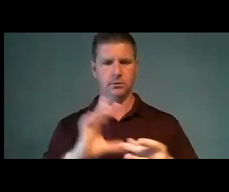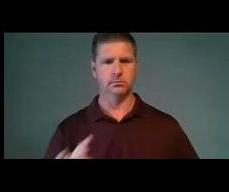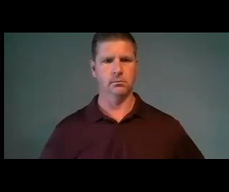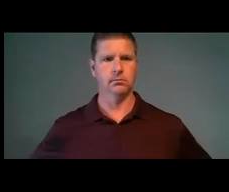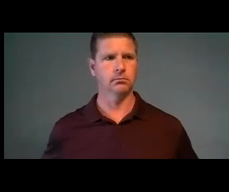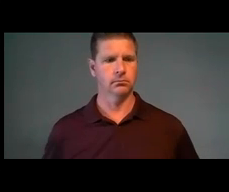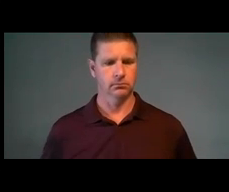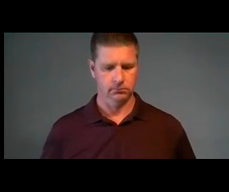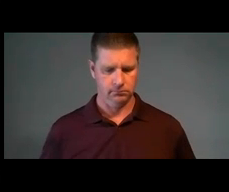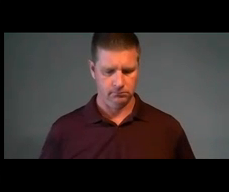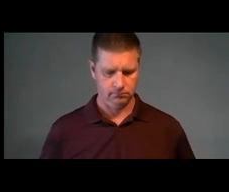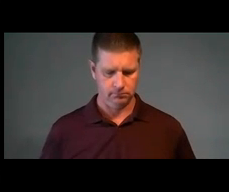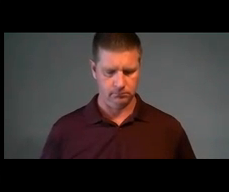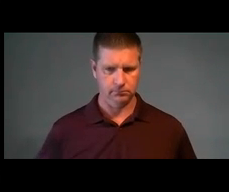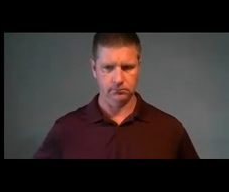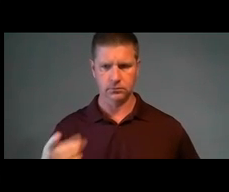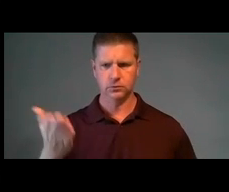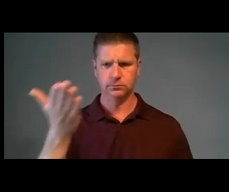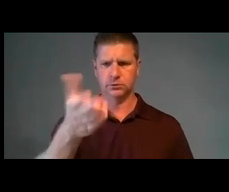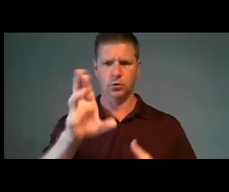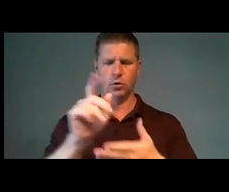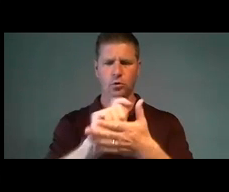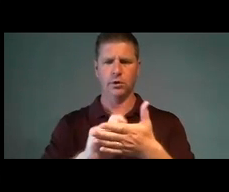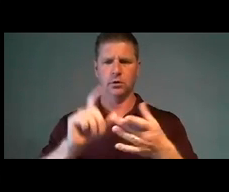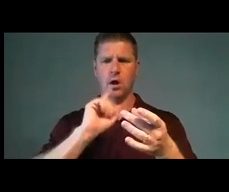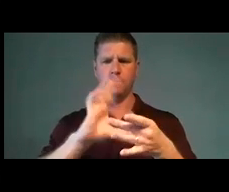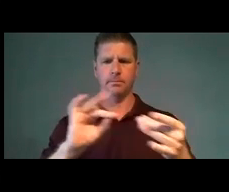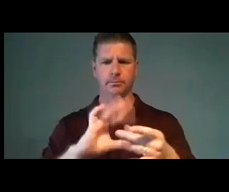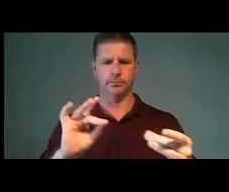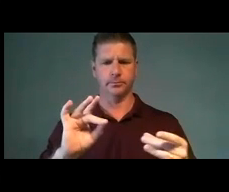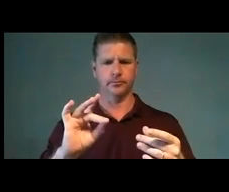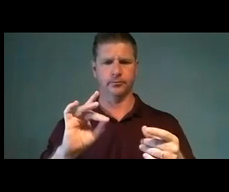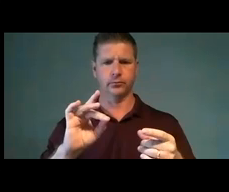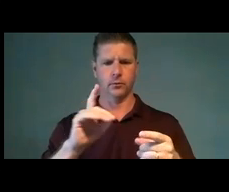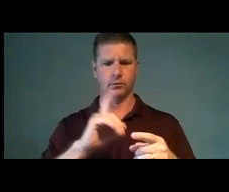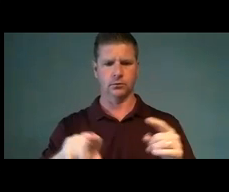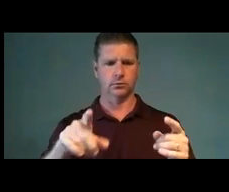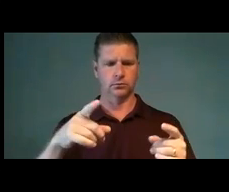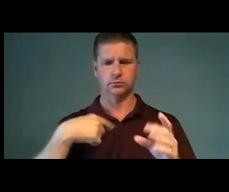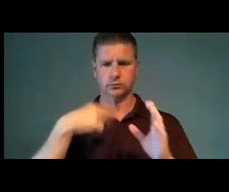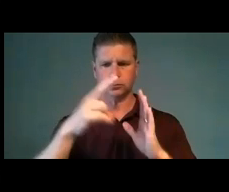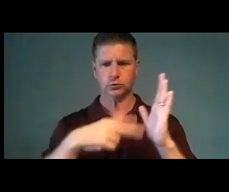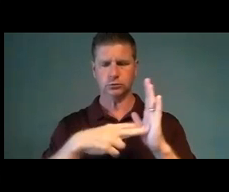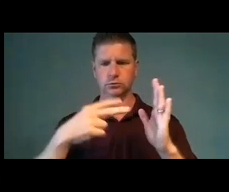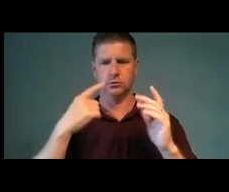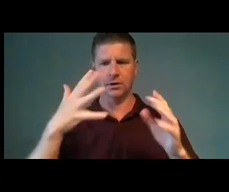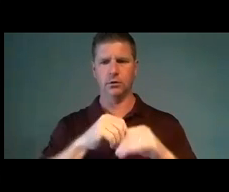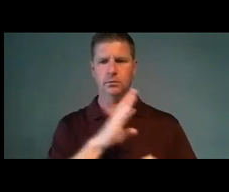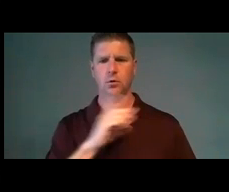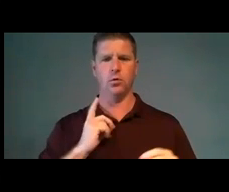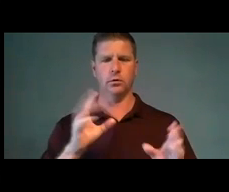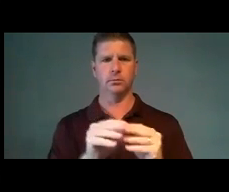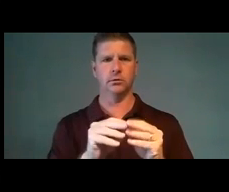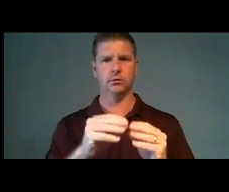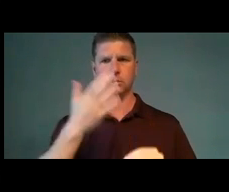We got a lot of submissions of written comment, which we are no longer reading out loud in the board meetings because we have live public